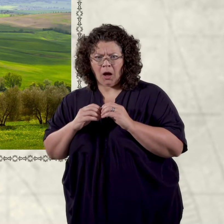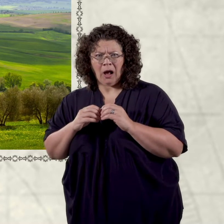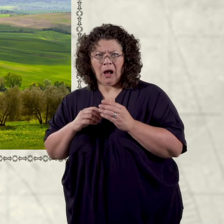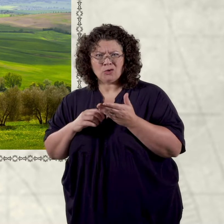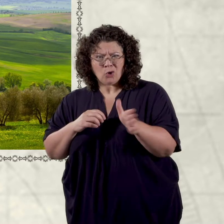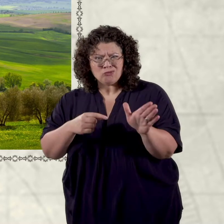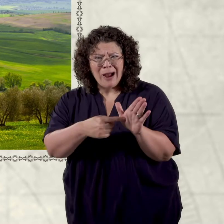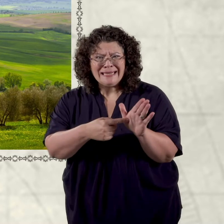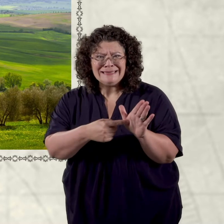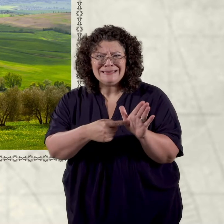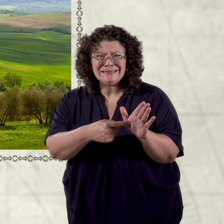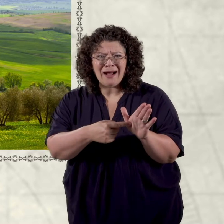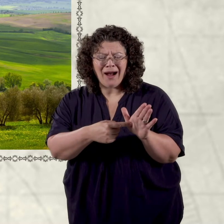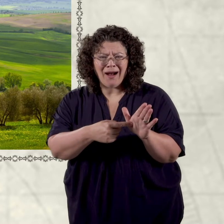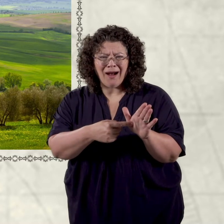He's gone to the right.